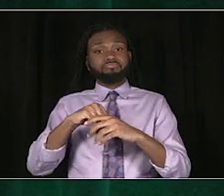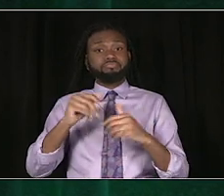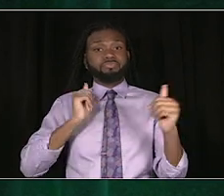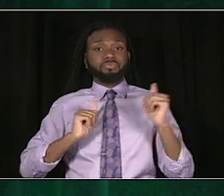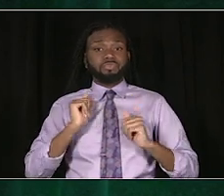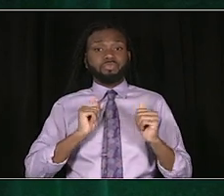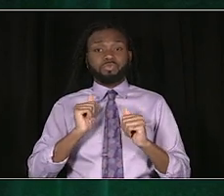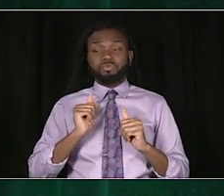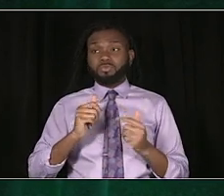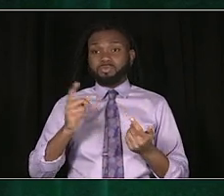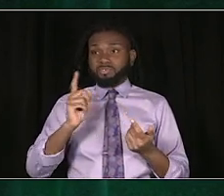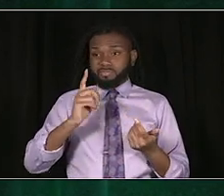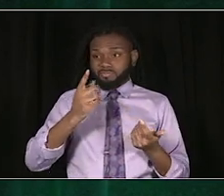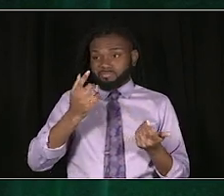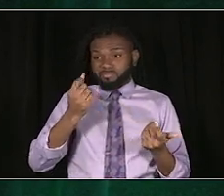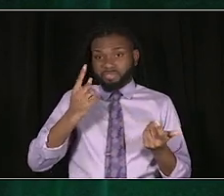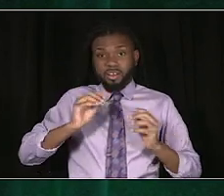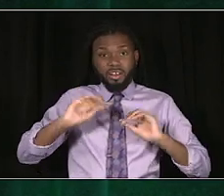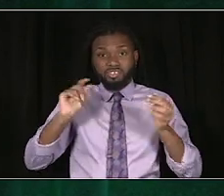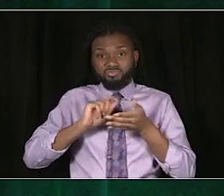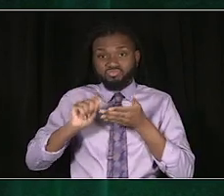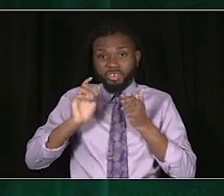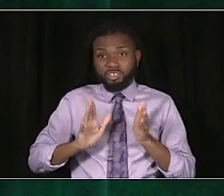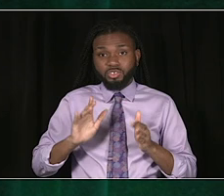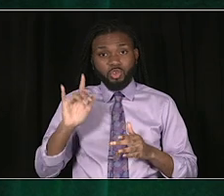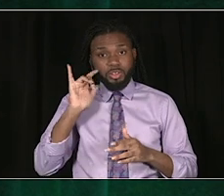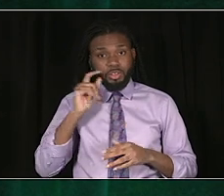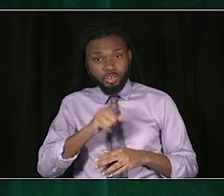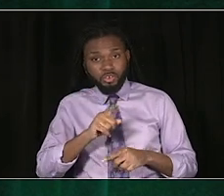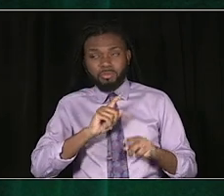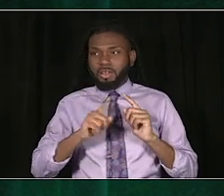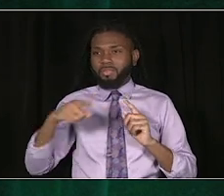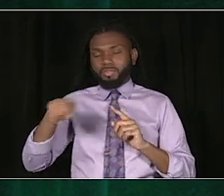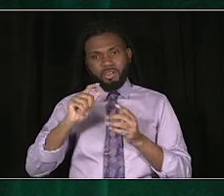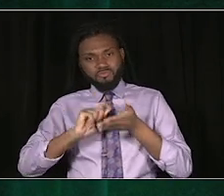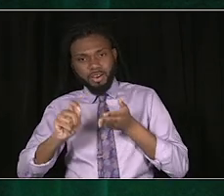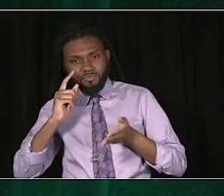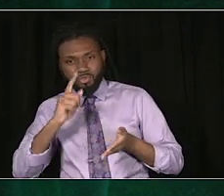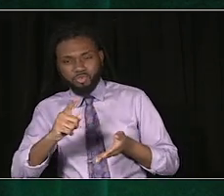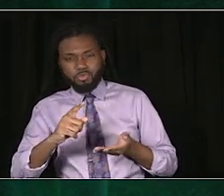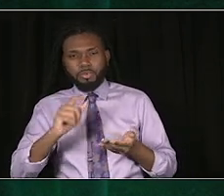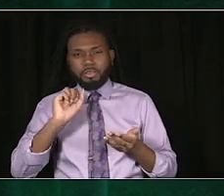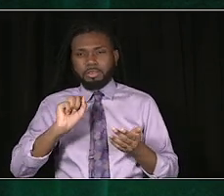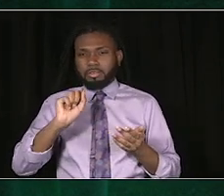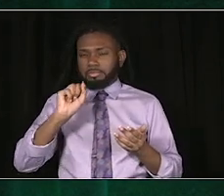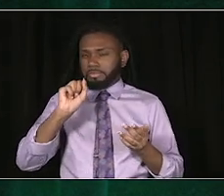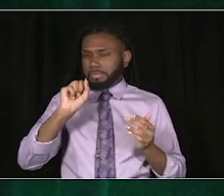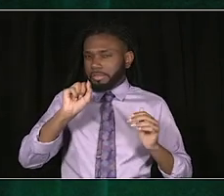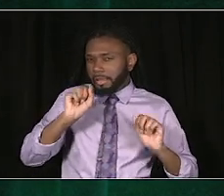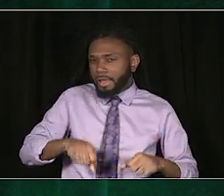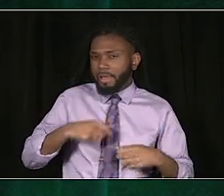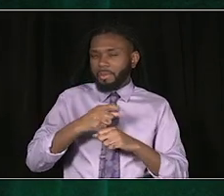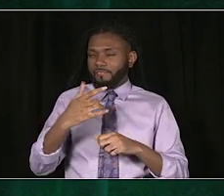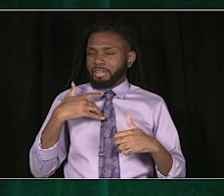where none of the writers look like you, you know, but they're writing for you. So it can kind of make you feel some type